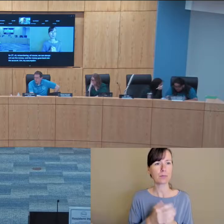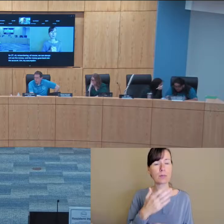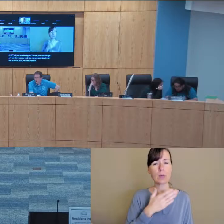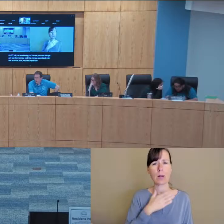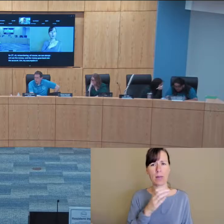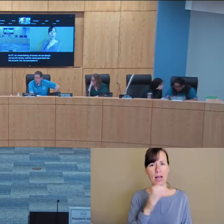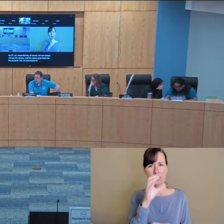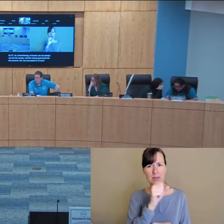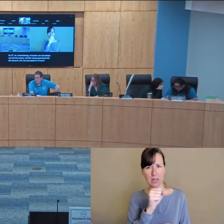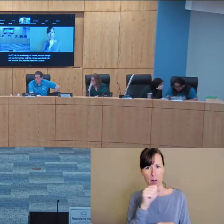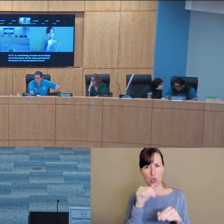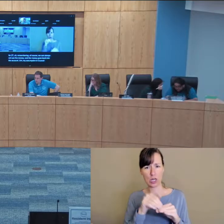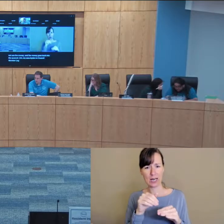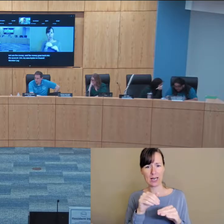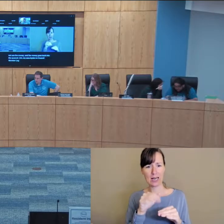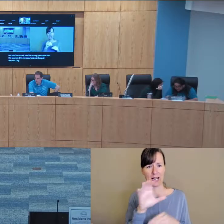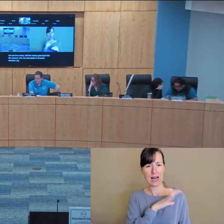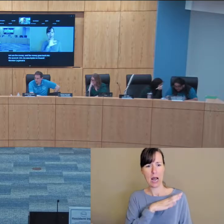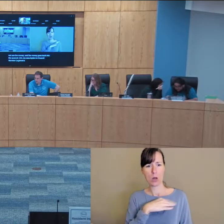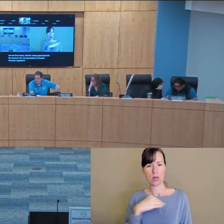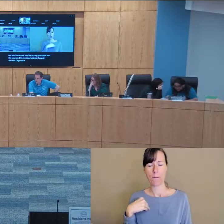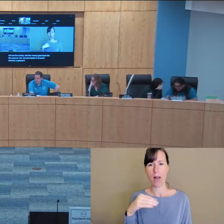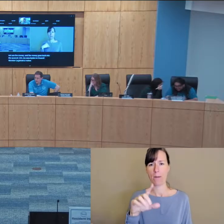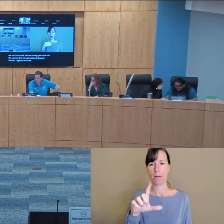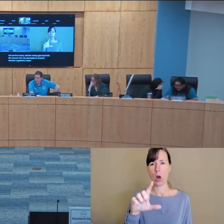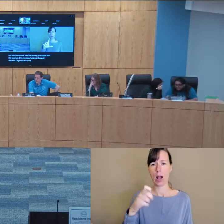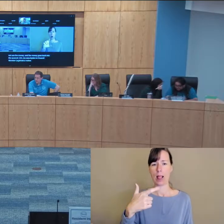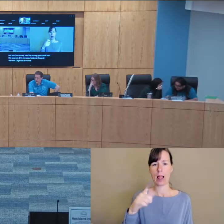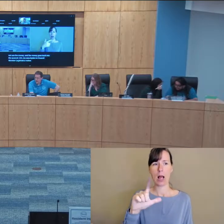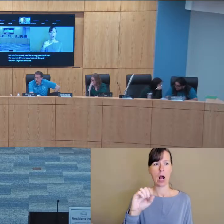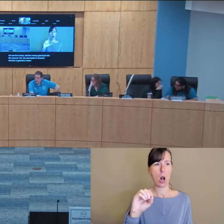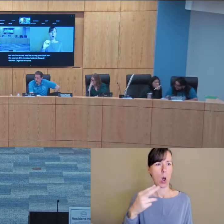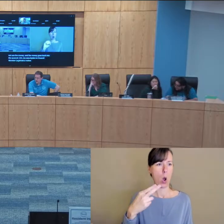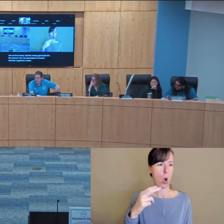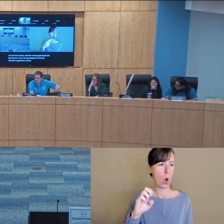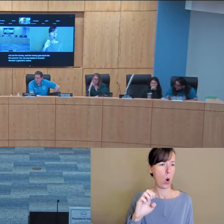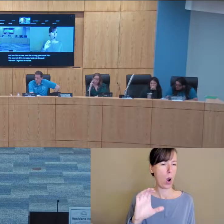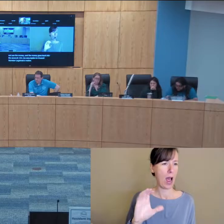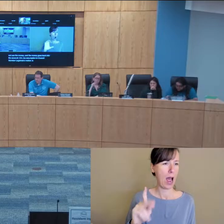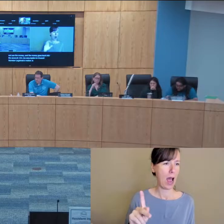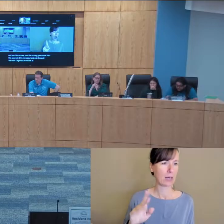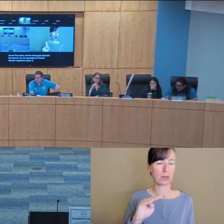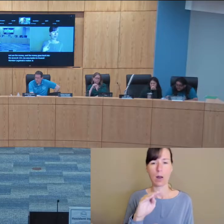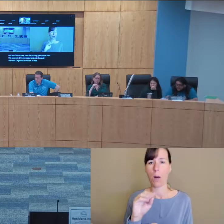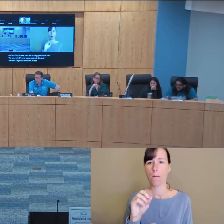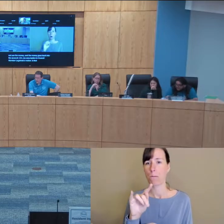Council Member LeGlowick's motion is that